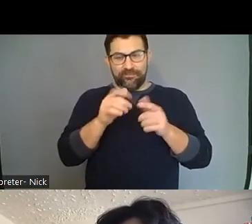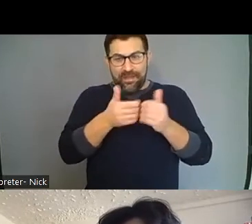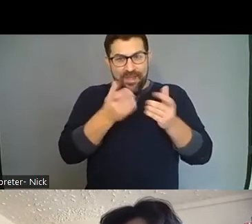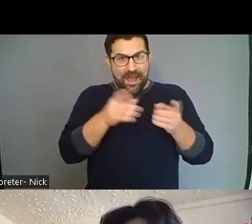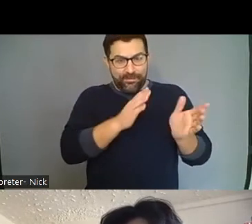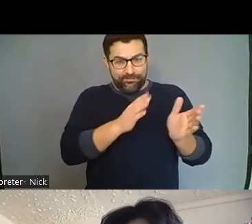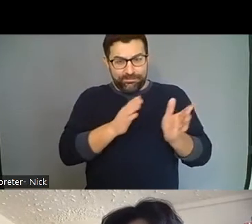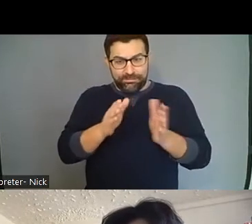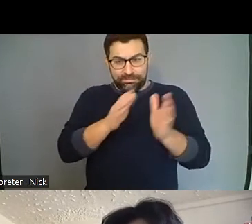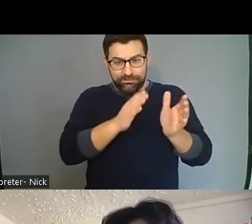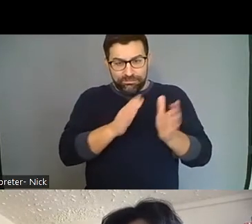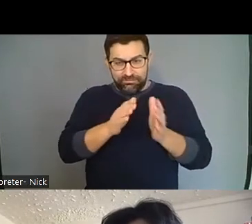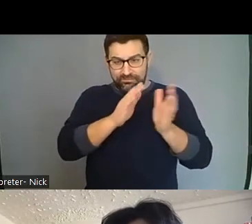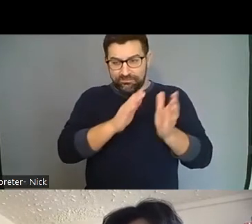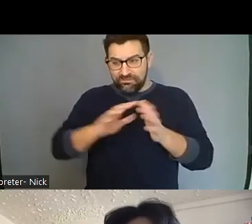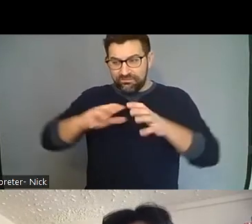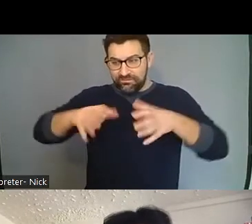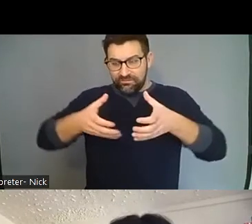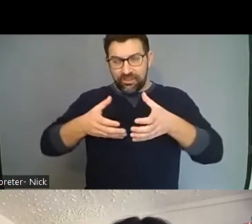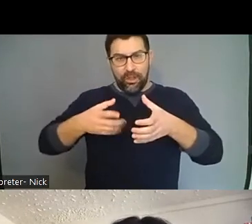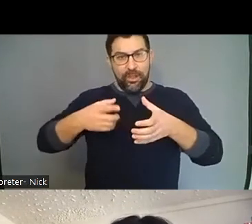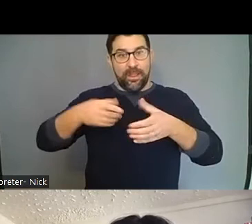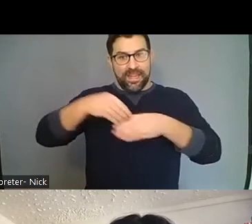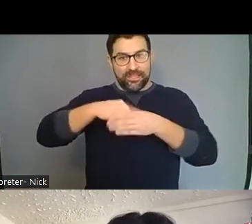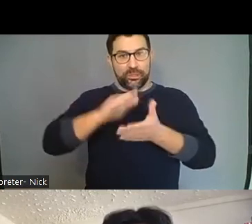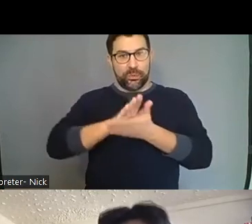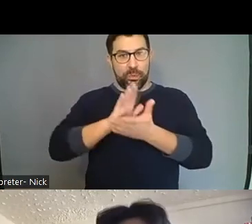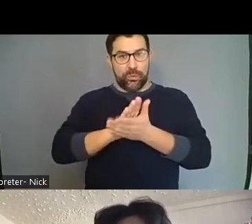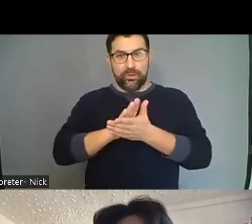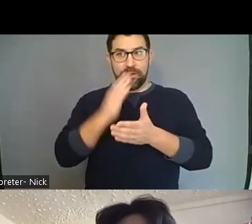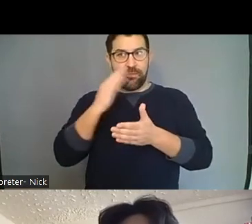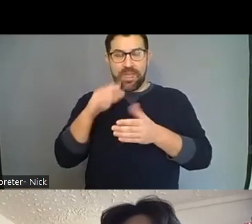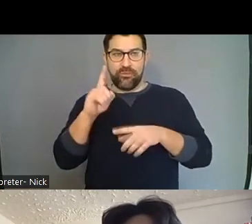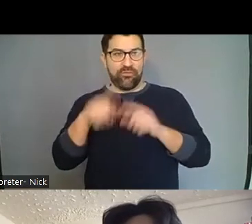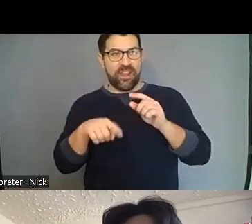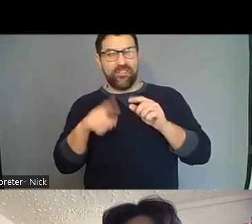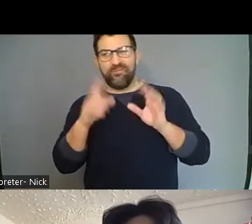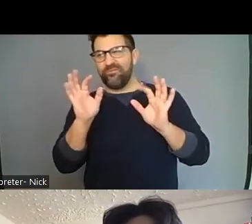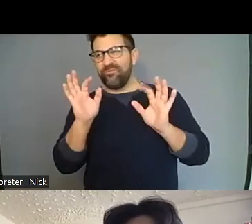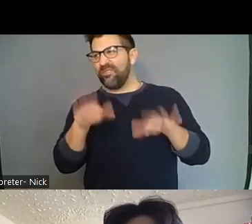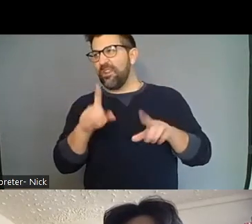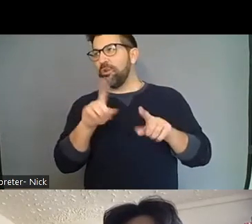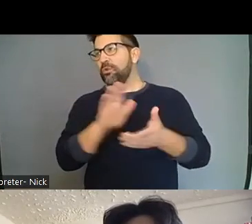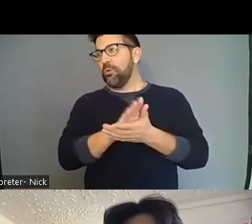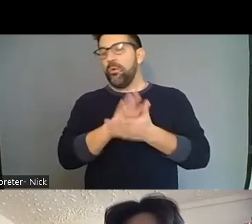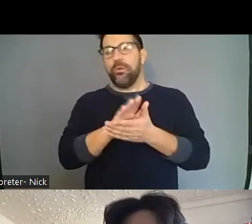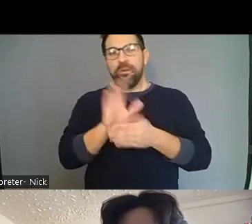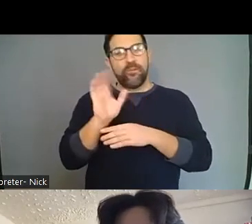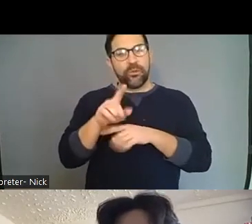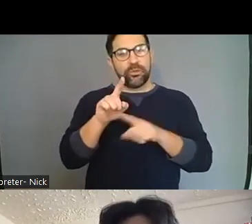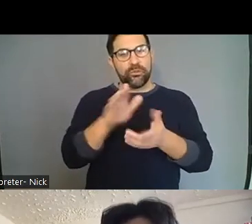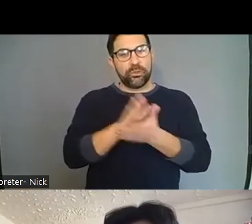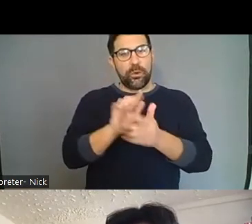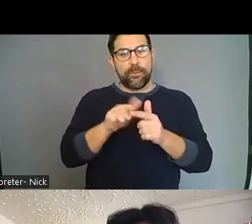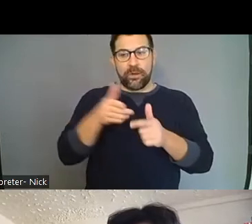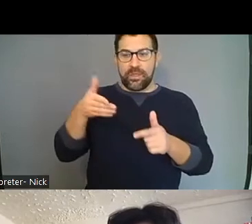doing collective battle where you're standing? So not where you don't get to choose your school or what's going on, but that you are